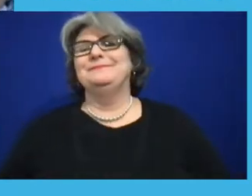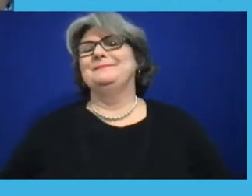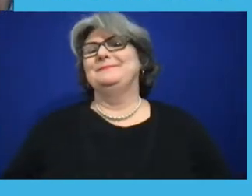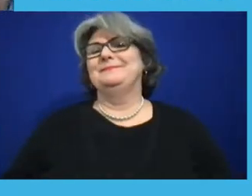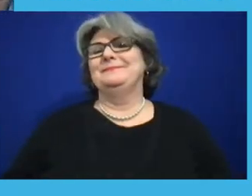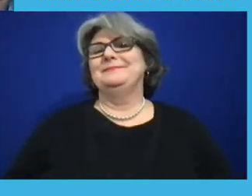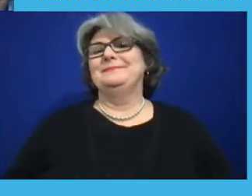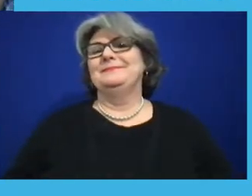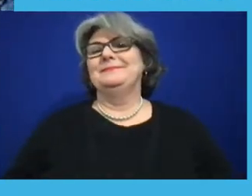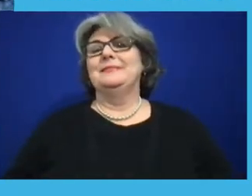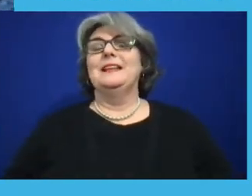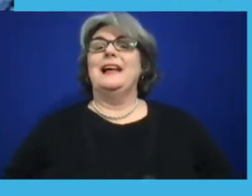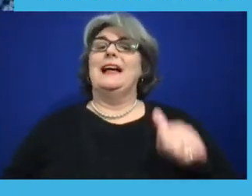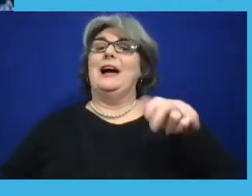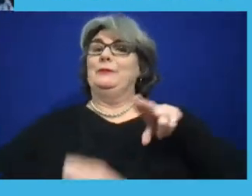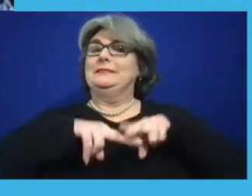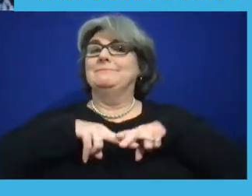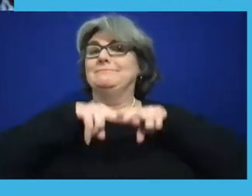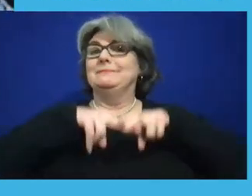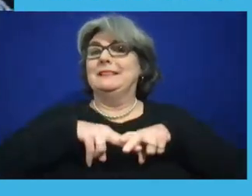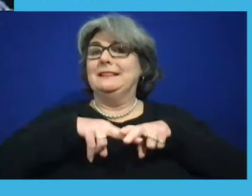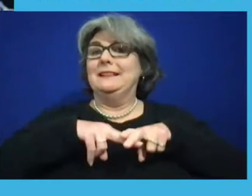But I'm going to do my best.